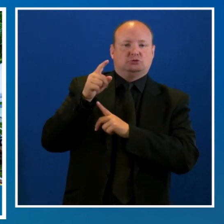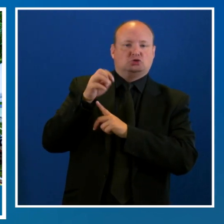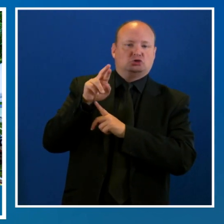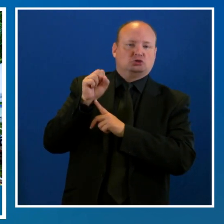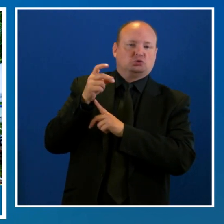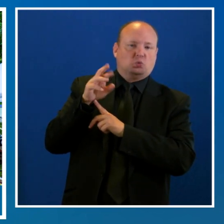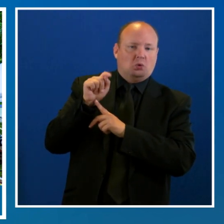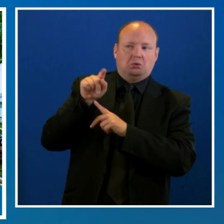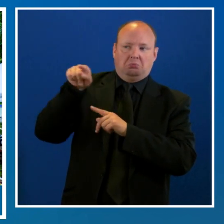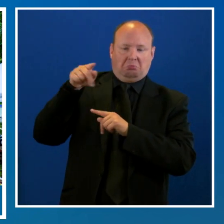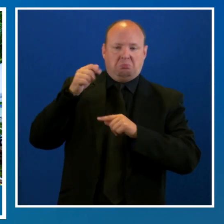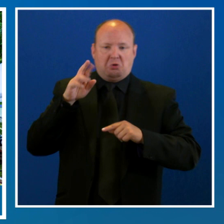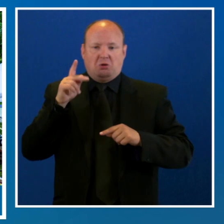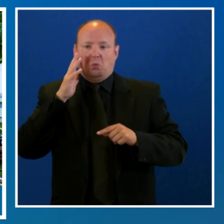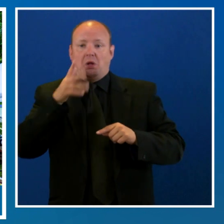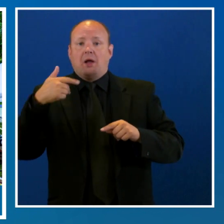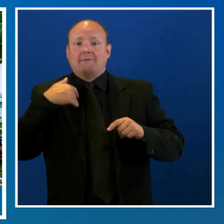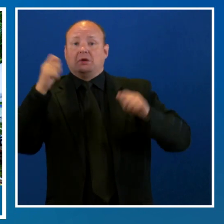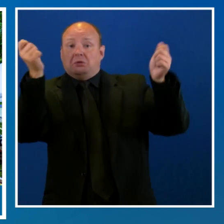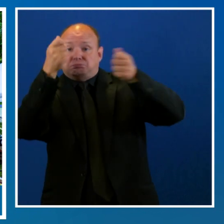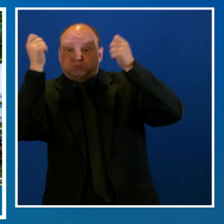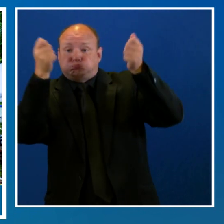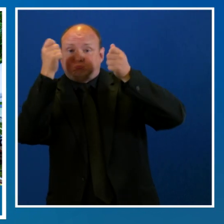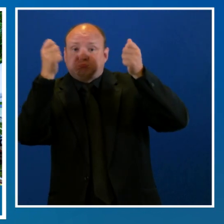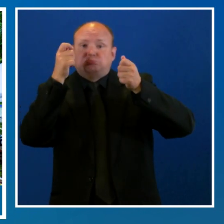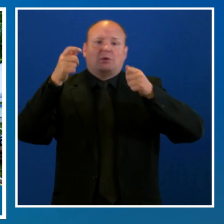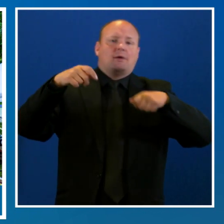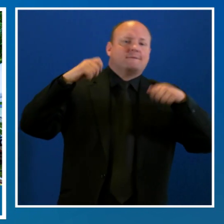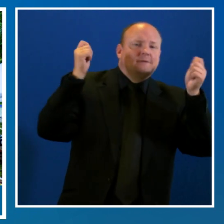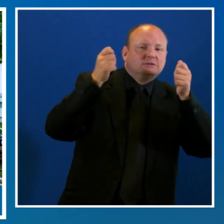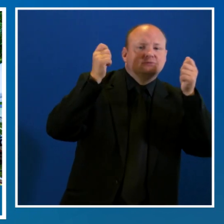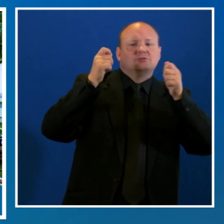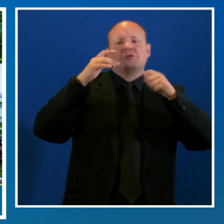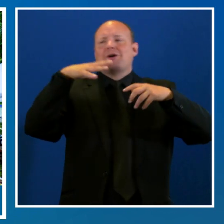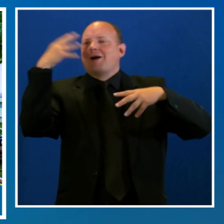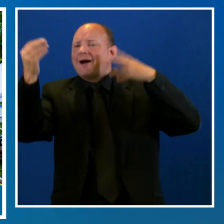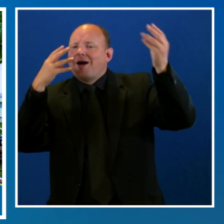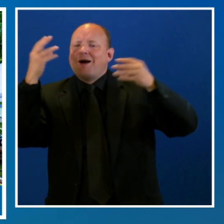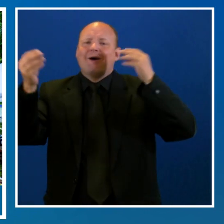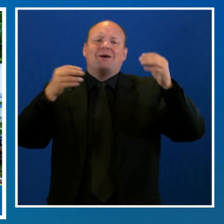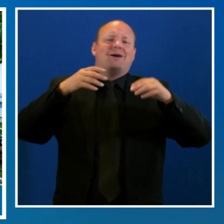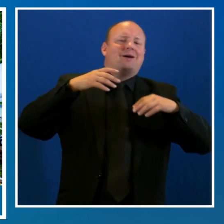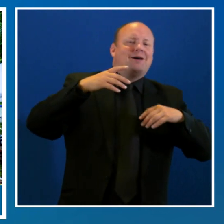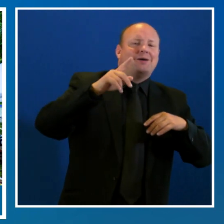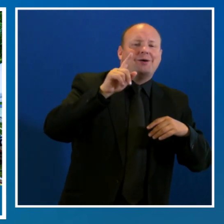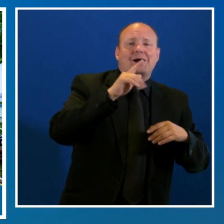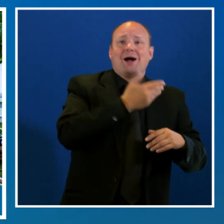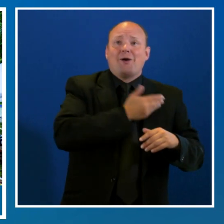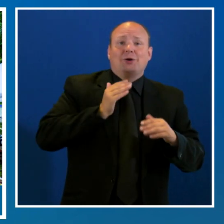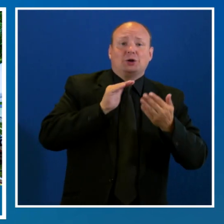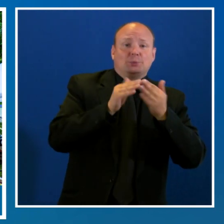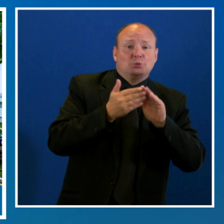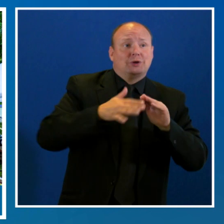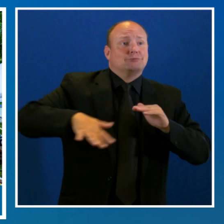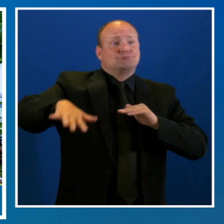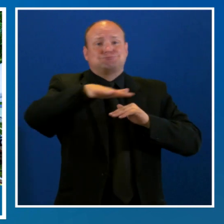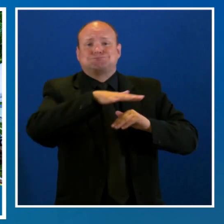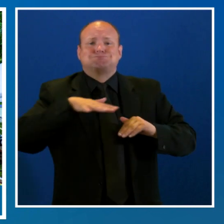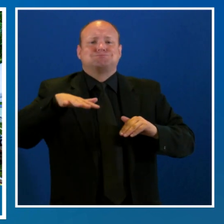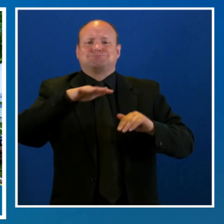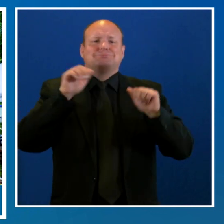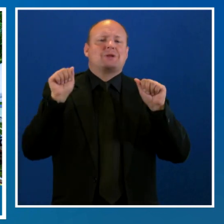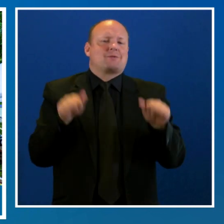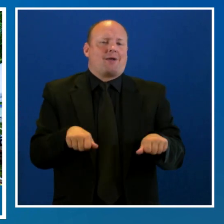festivals, now is the time to get outside and celebrate our community's comeback. Watch the city's social